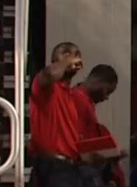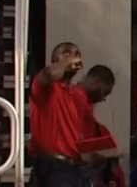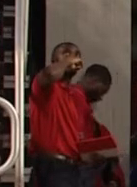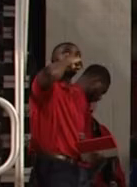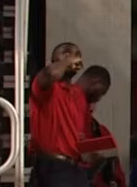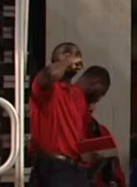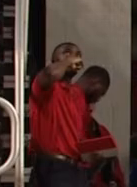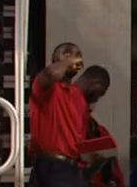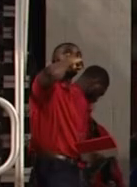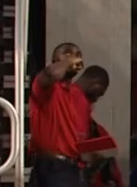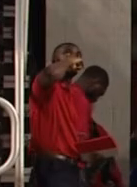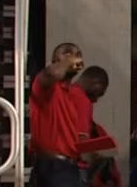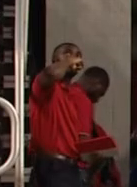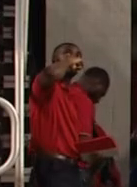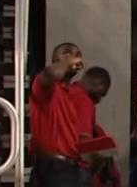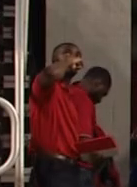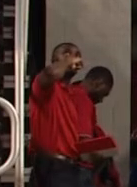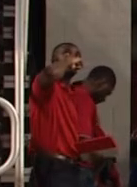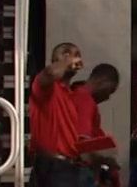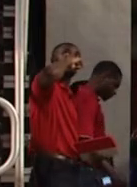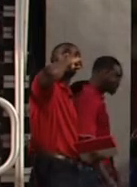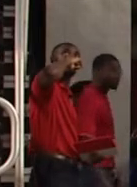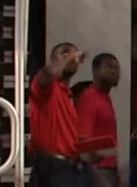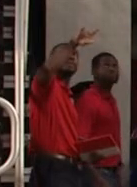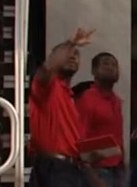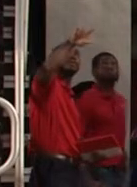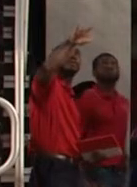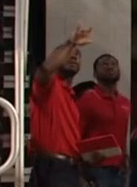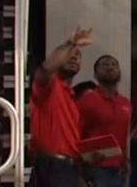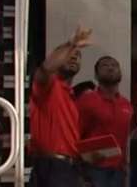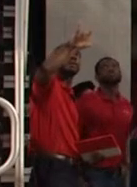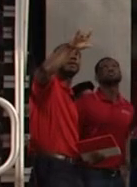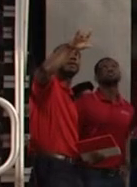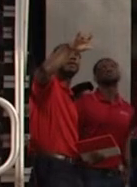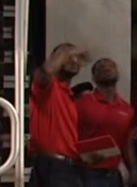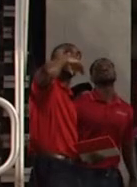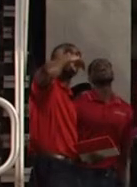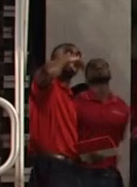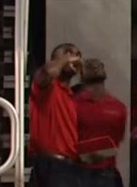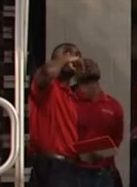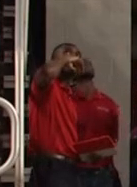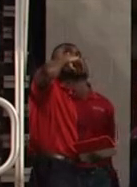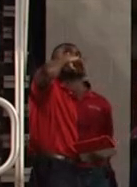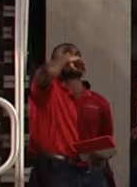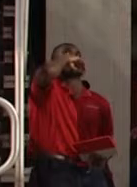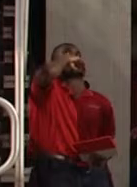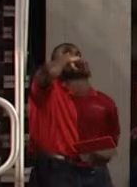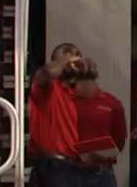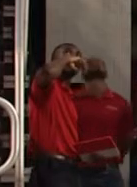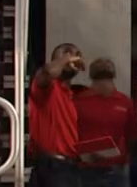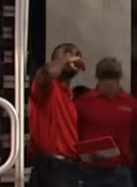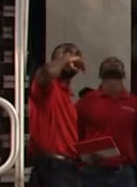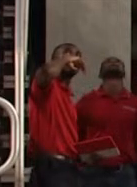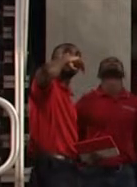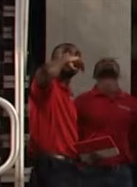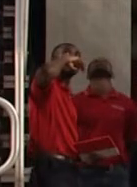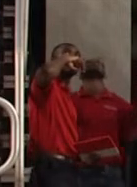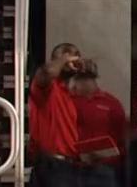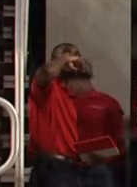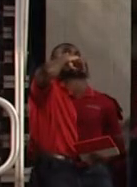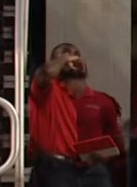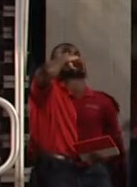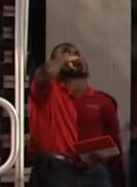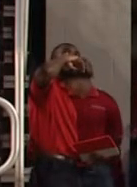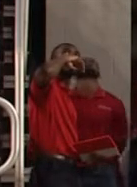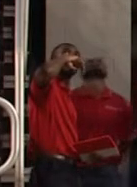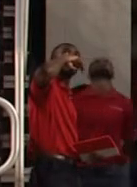Lamar graduate was the huge network of colleagues that I continue to be in touch with all these years later, not only in the local area, but also across the United